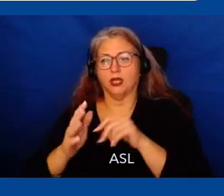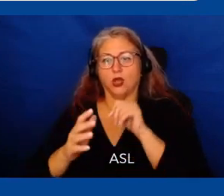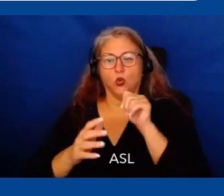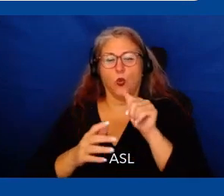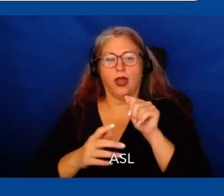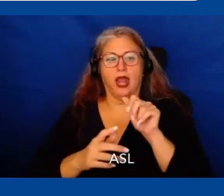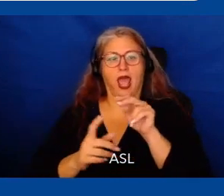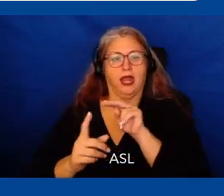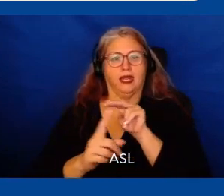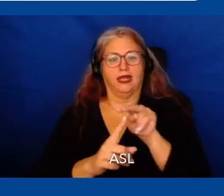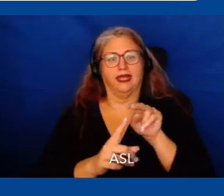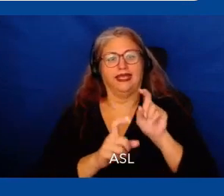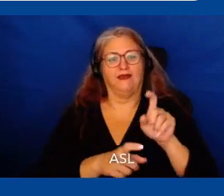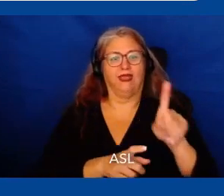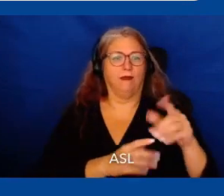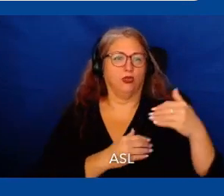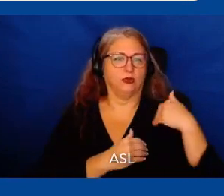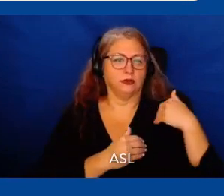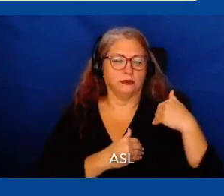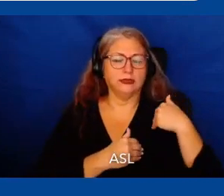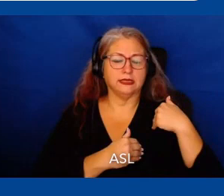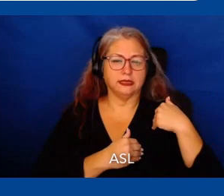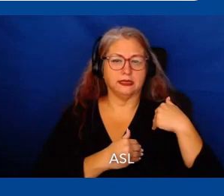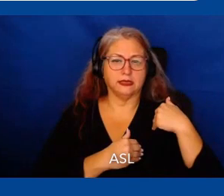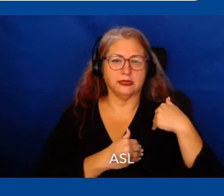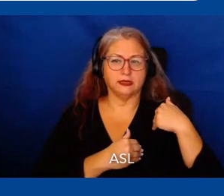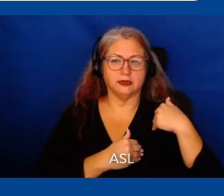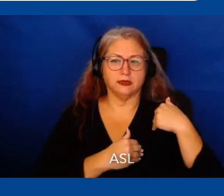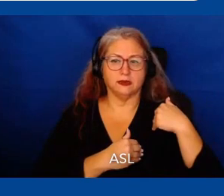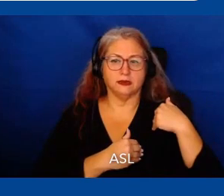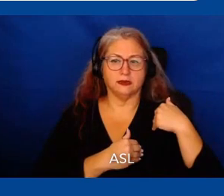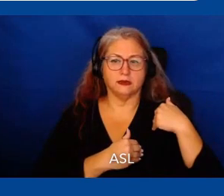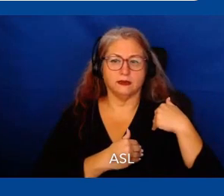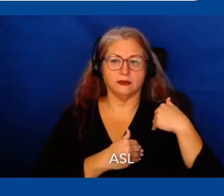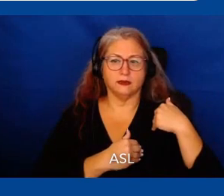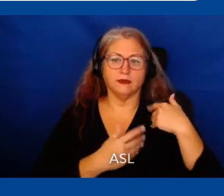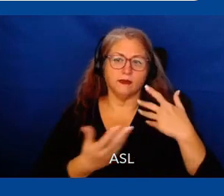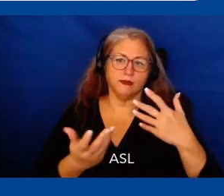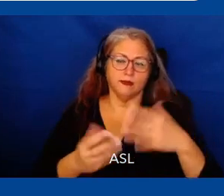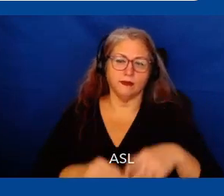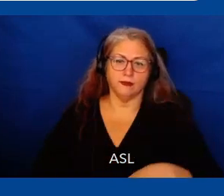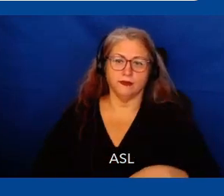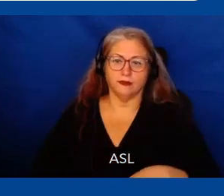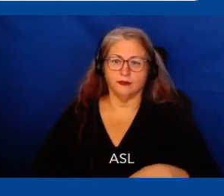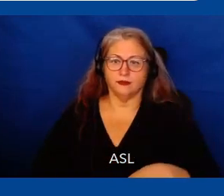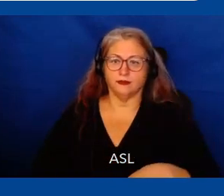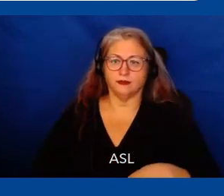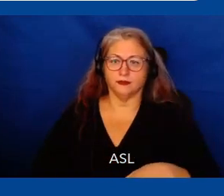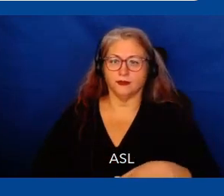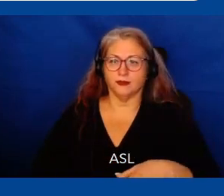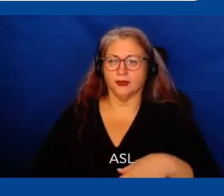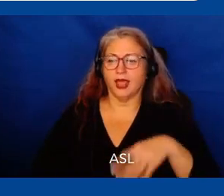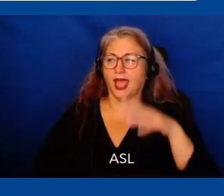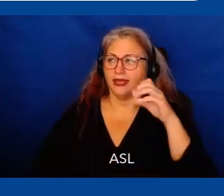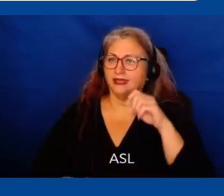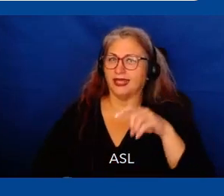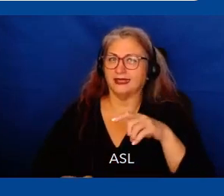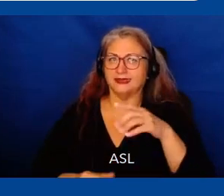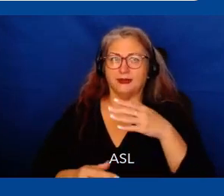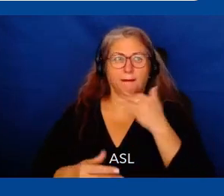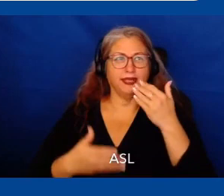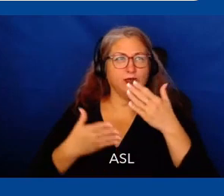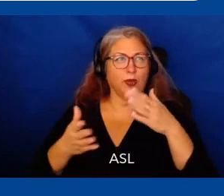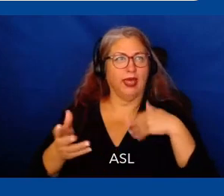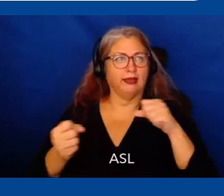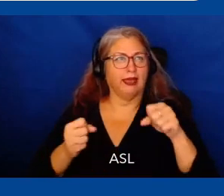the responsibilities. And um, yeah, I guess that's the most accurate thing